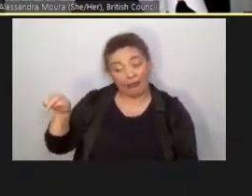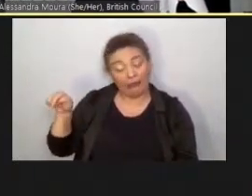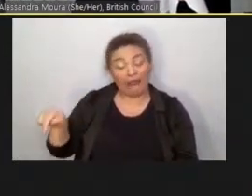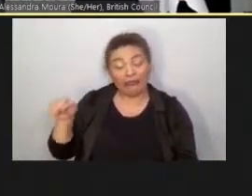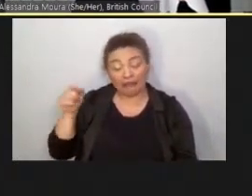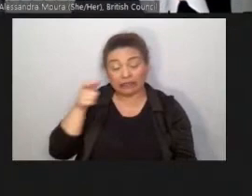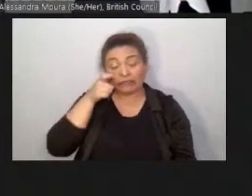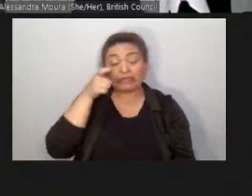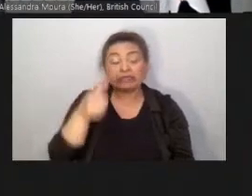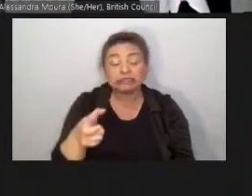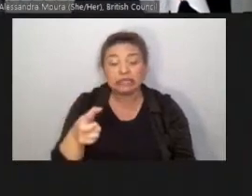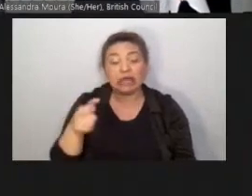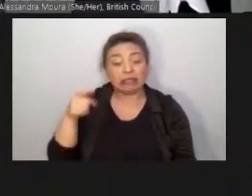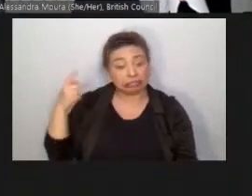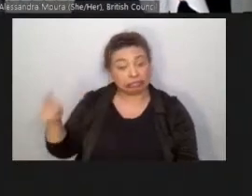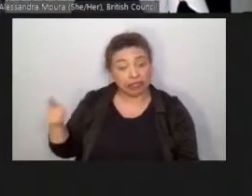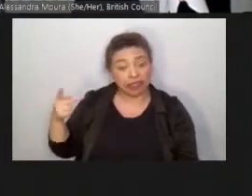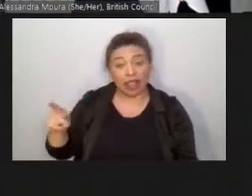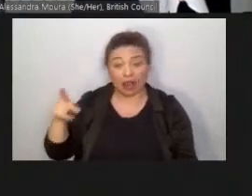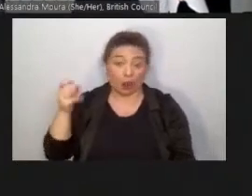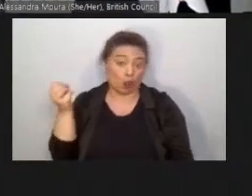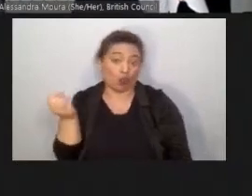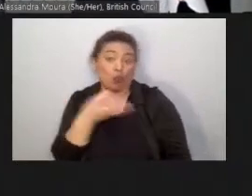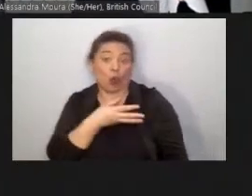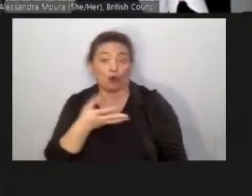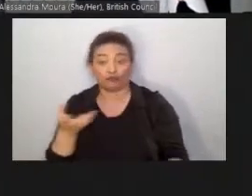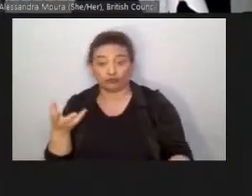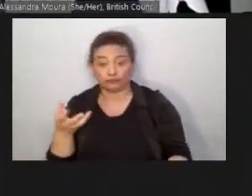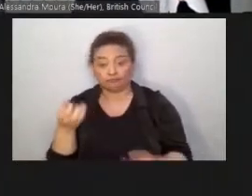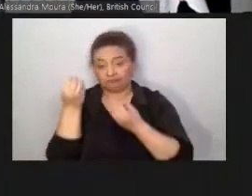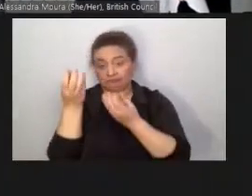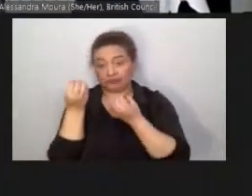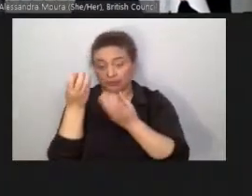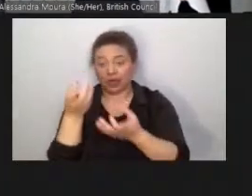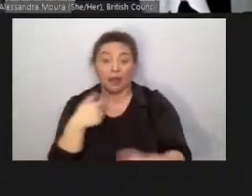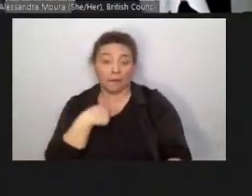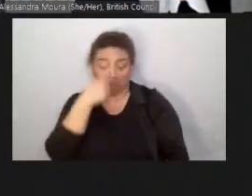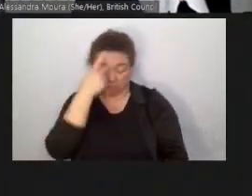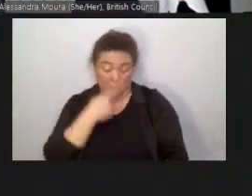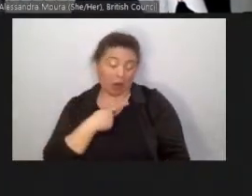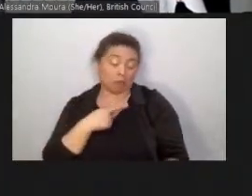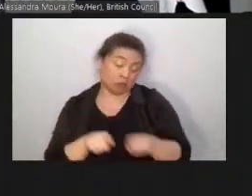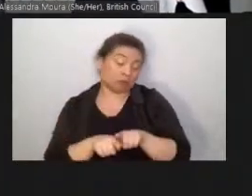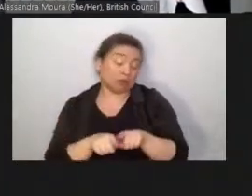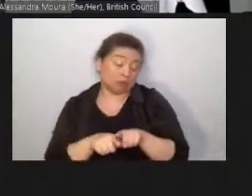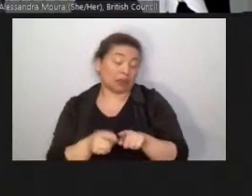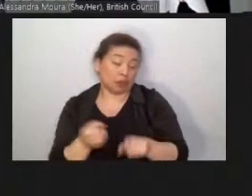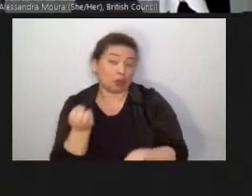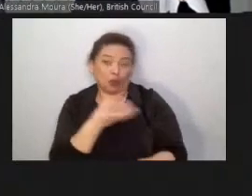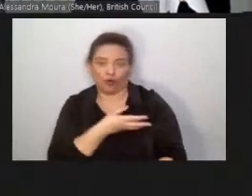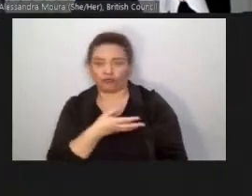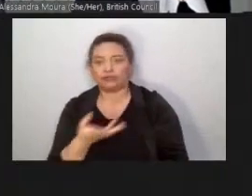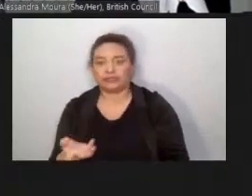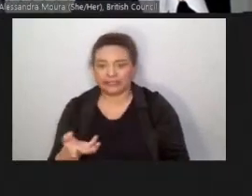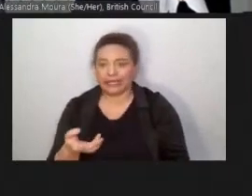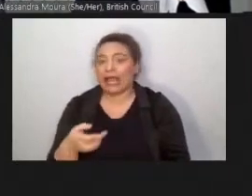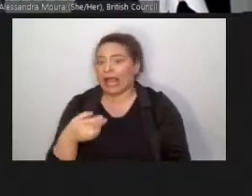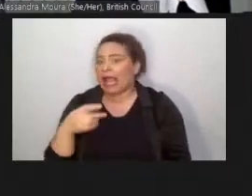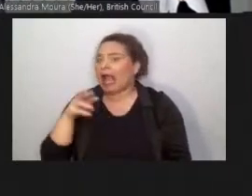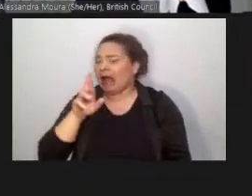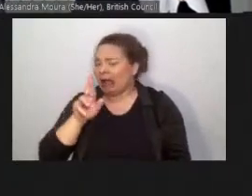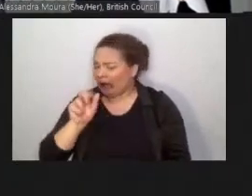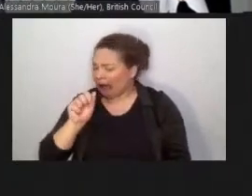too. There's always something, no matter how much experience you have, and I know Raquel has a lot of experience, there's always something new you can